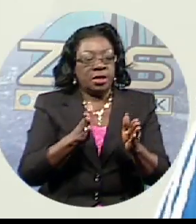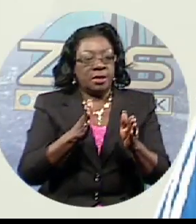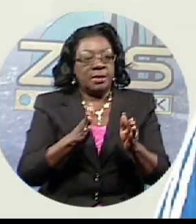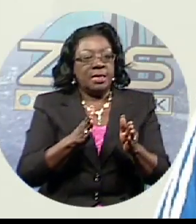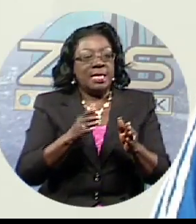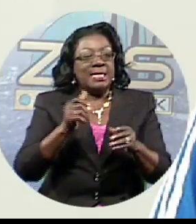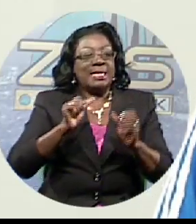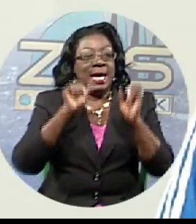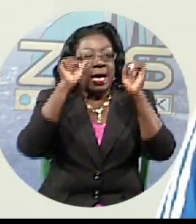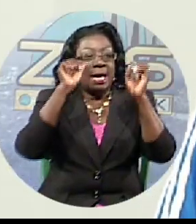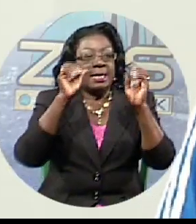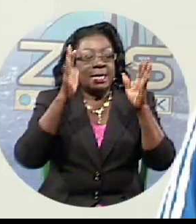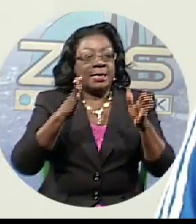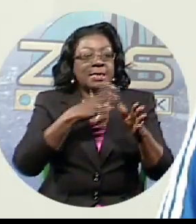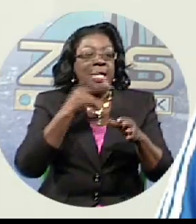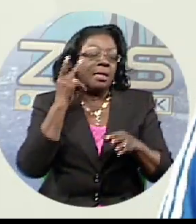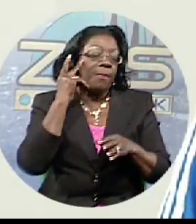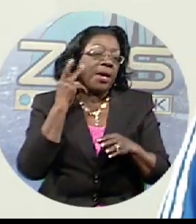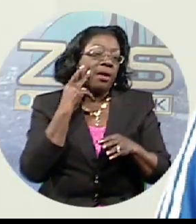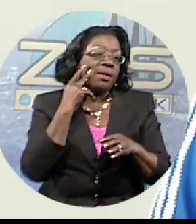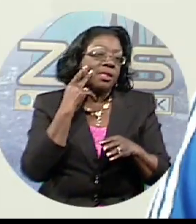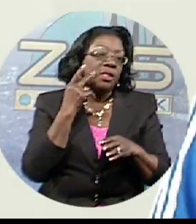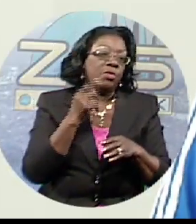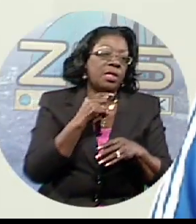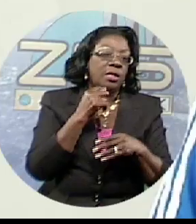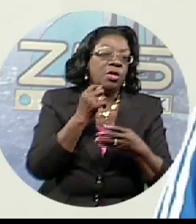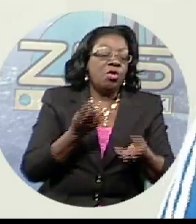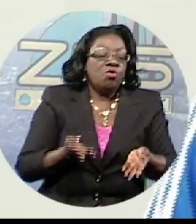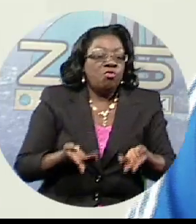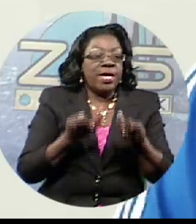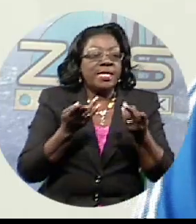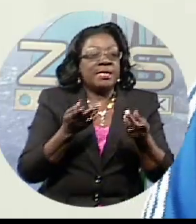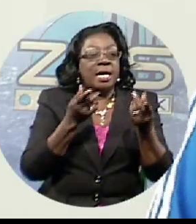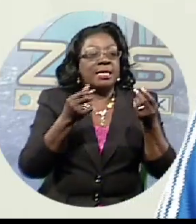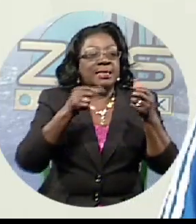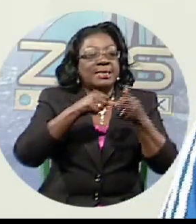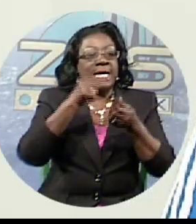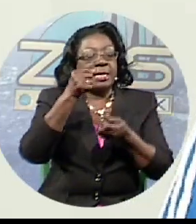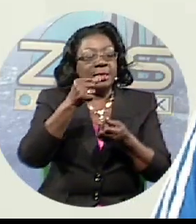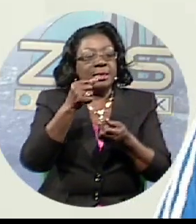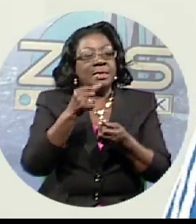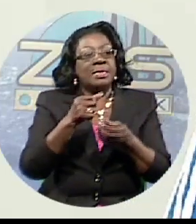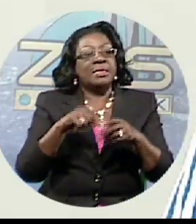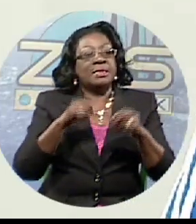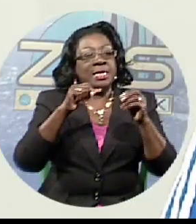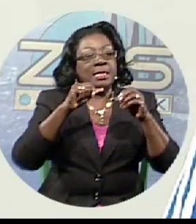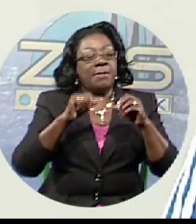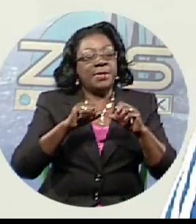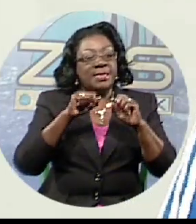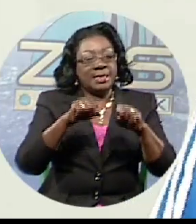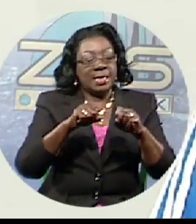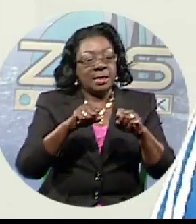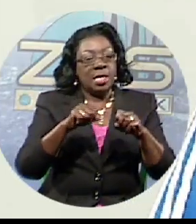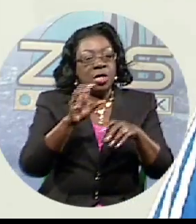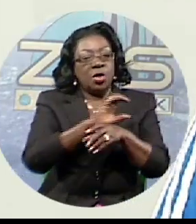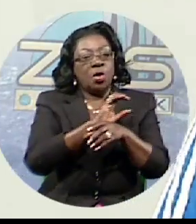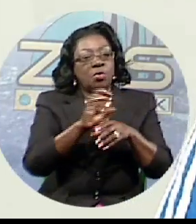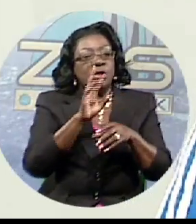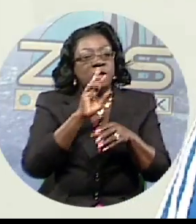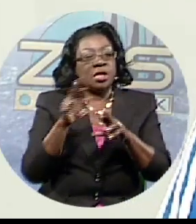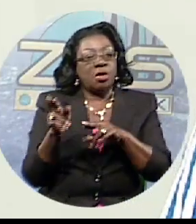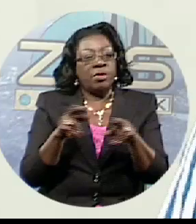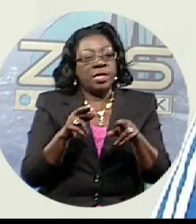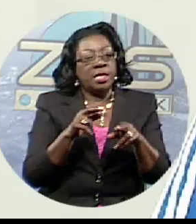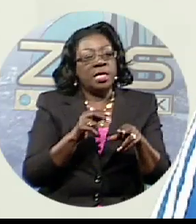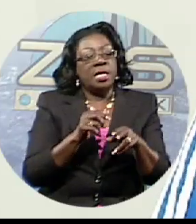and the parents for us to raise our standard and raise our game. The standards have been set, the coaches are aware of it, the athletes are aware